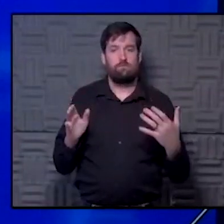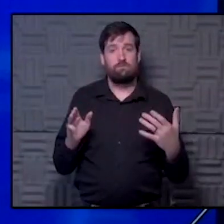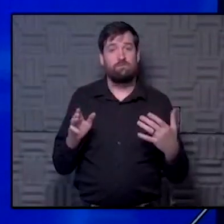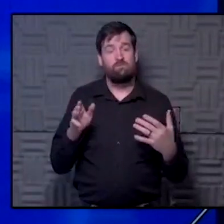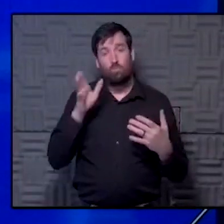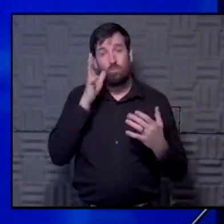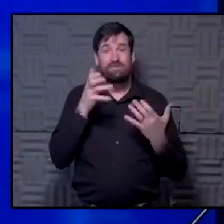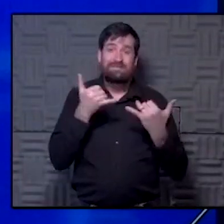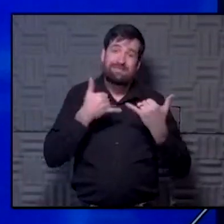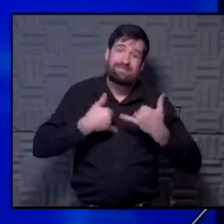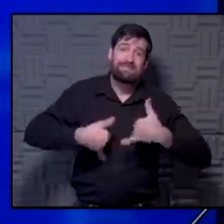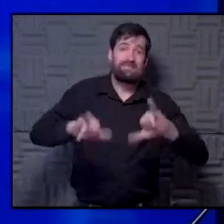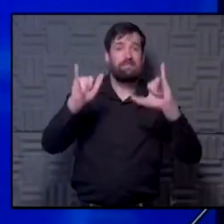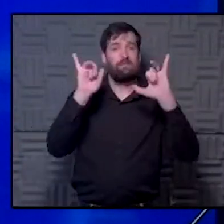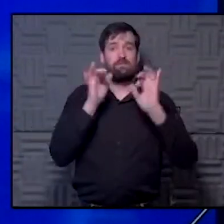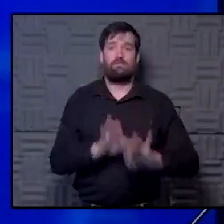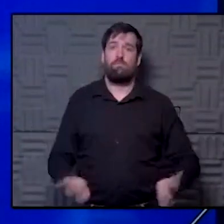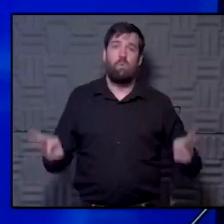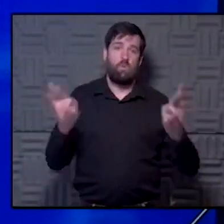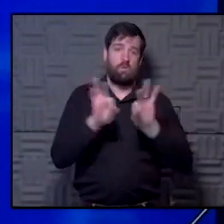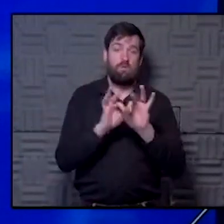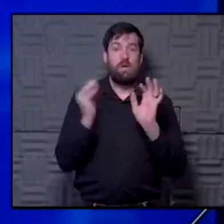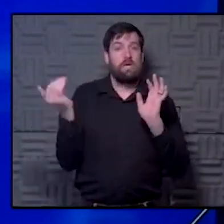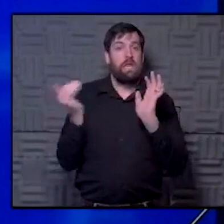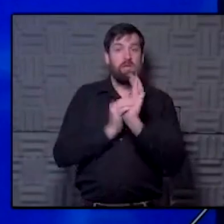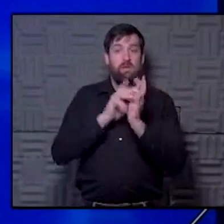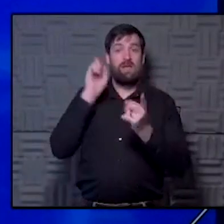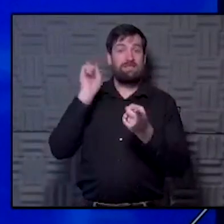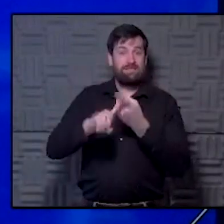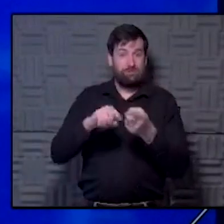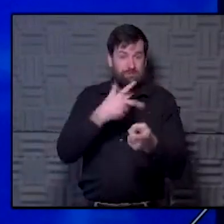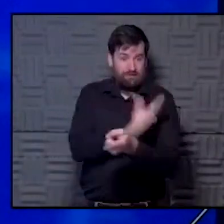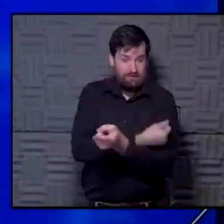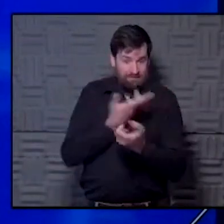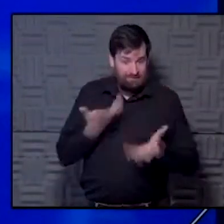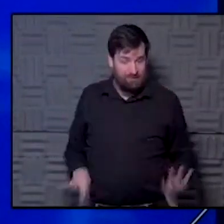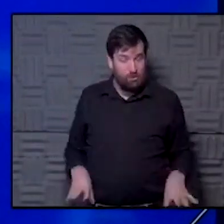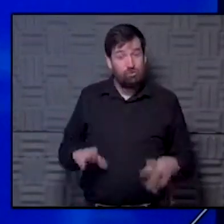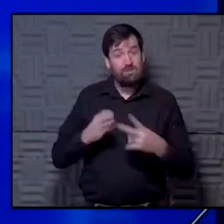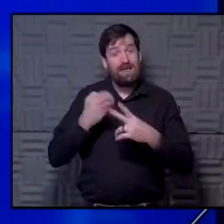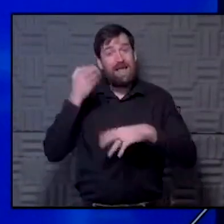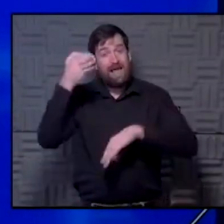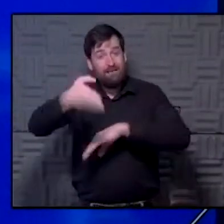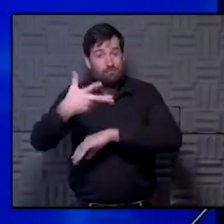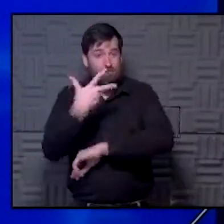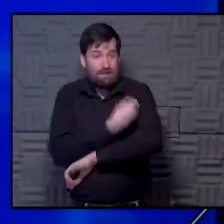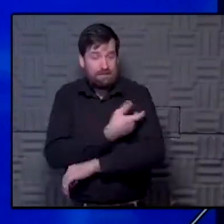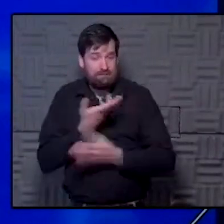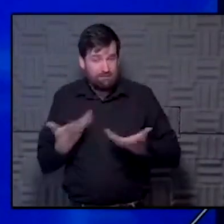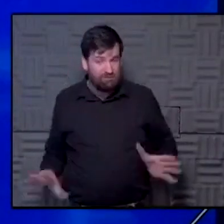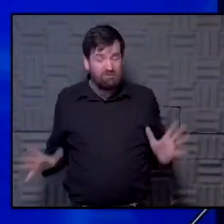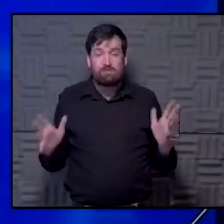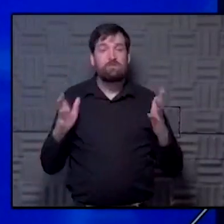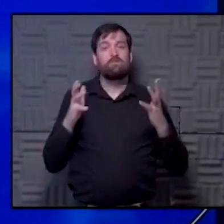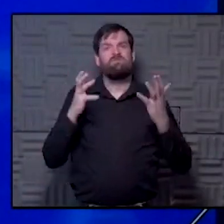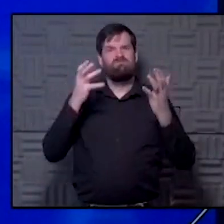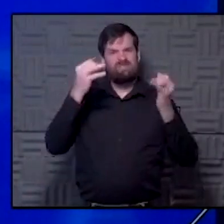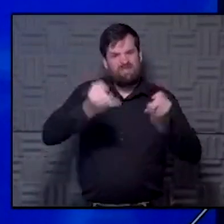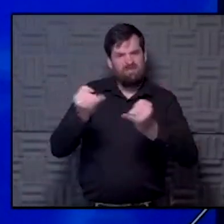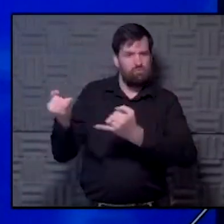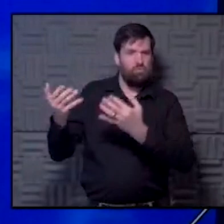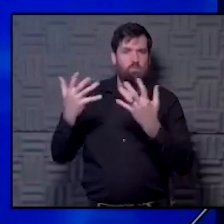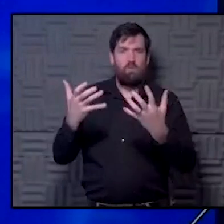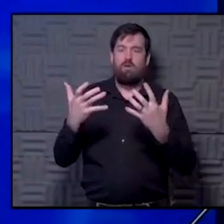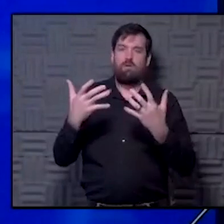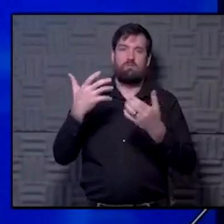will remain important, again, until you've had your vaccine and after. So at the individual level, while of course we all want